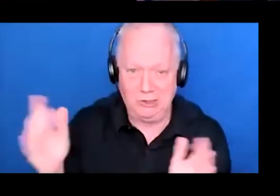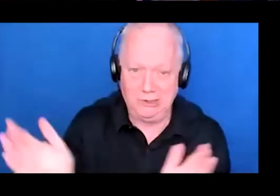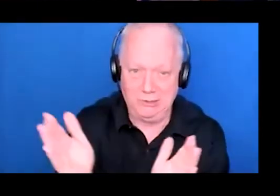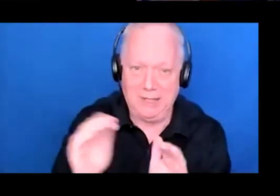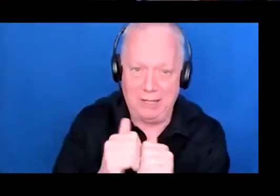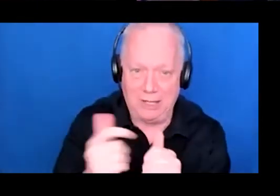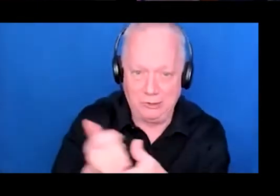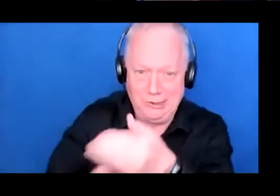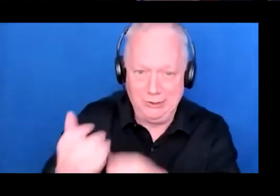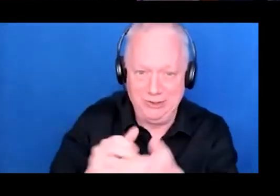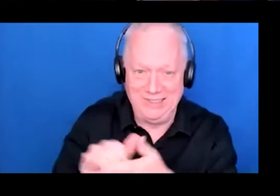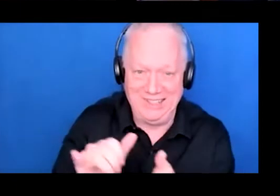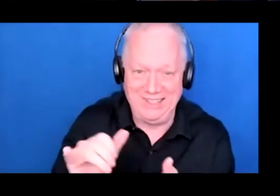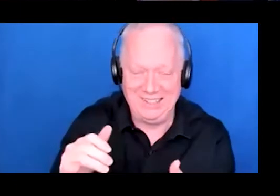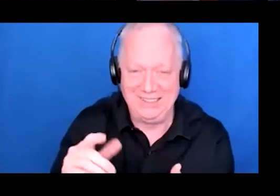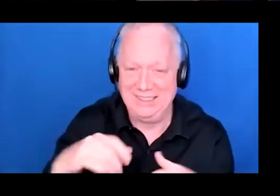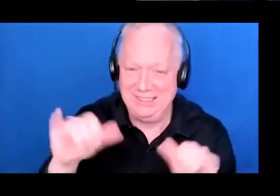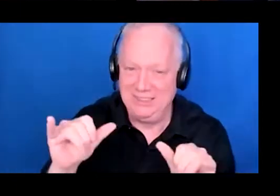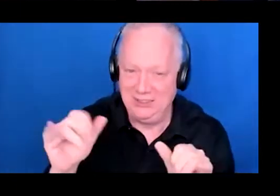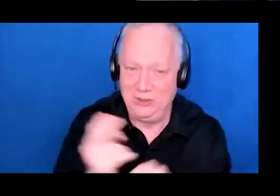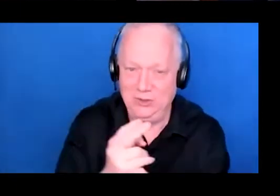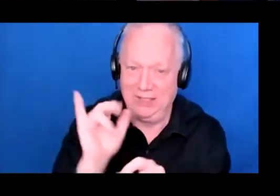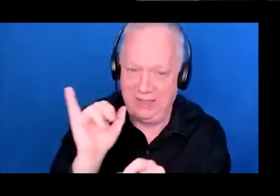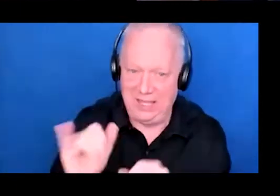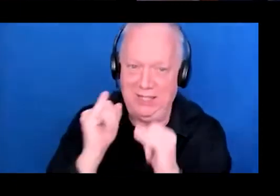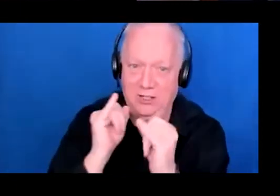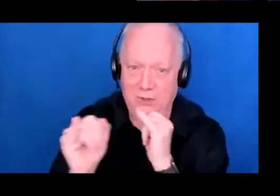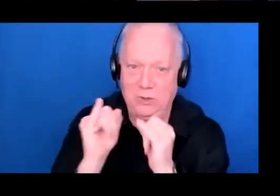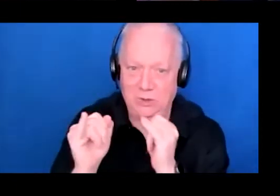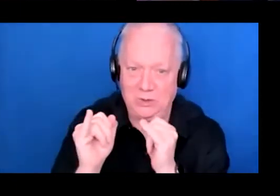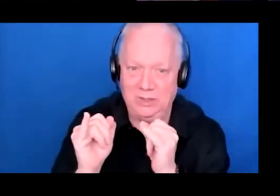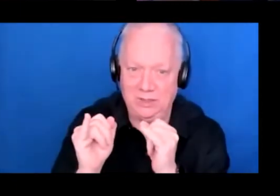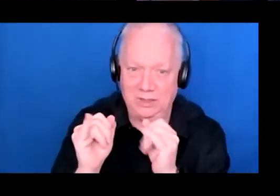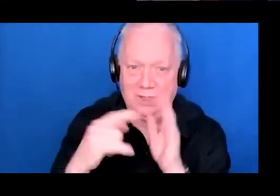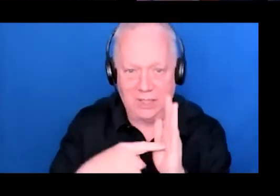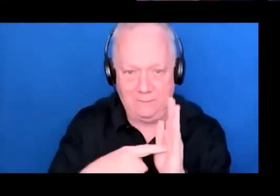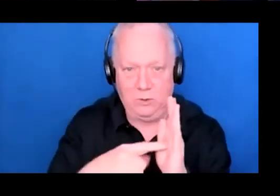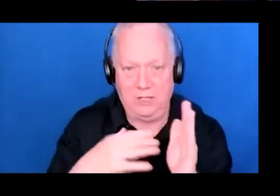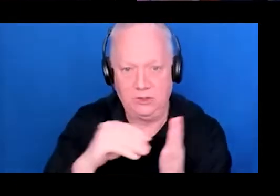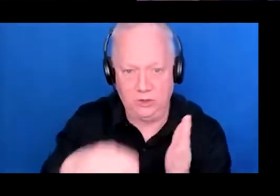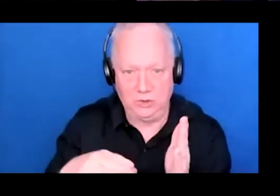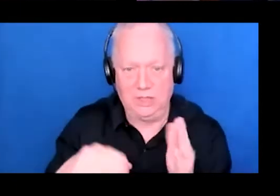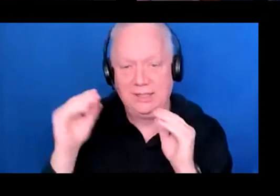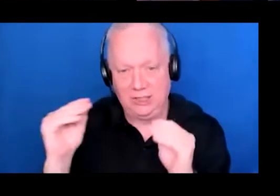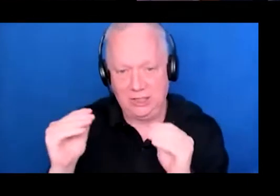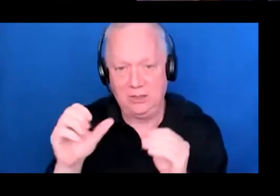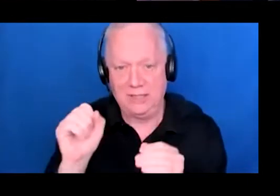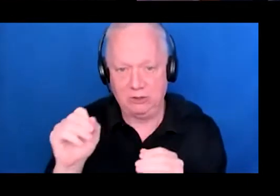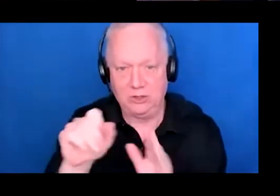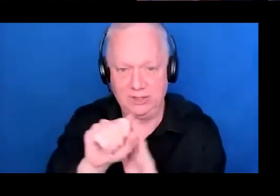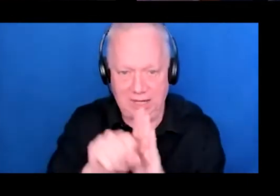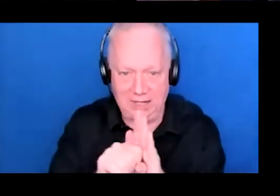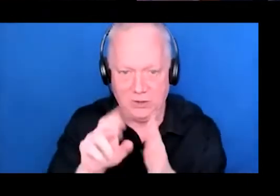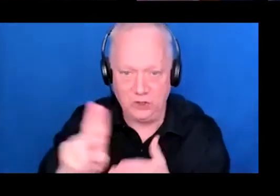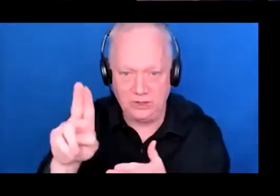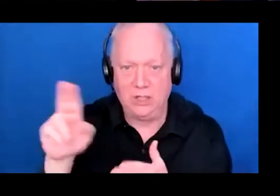to actually do that. But I still actually use that interview as an example for my students. I teach now at San Francisco State, and I